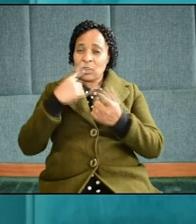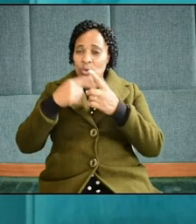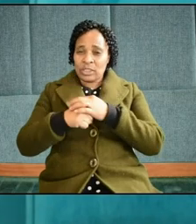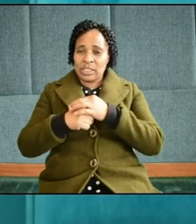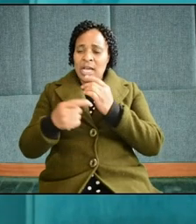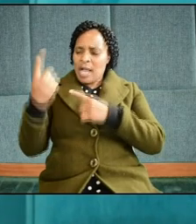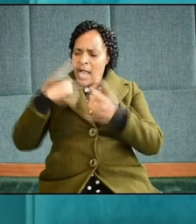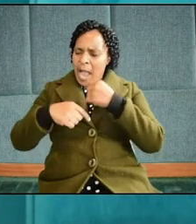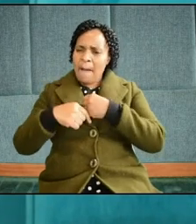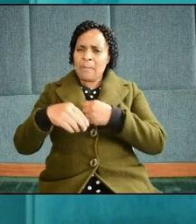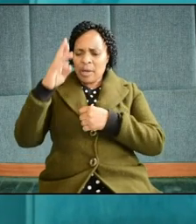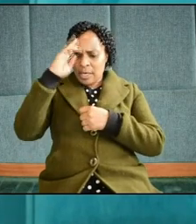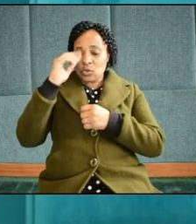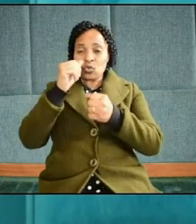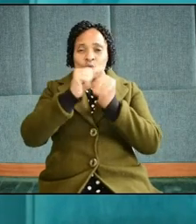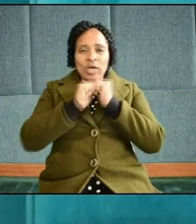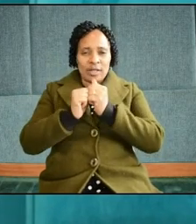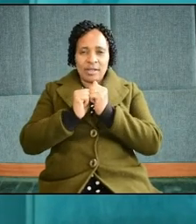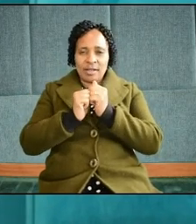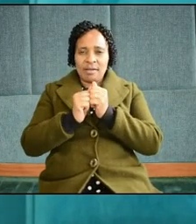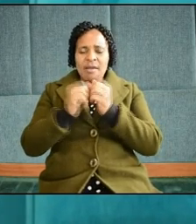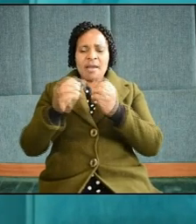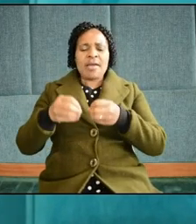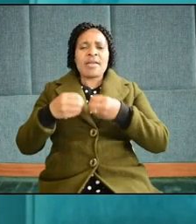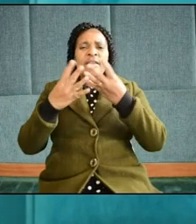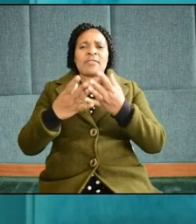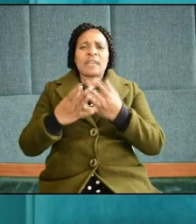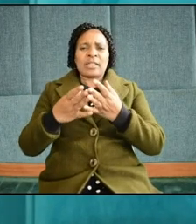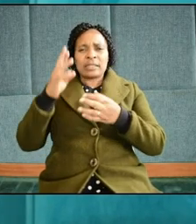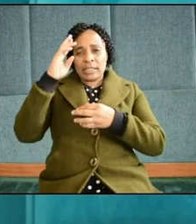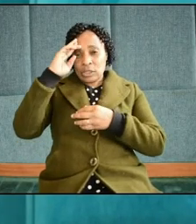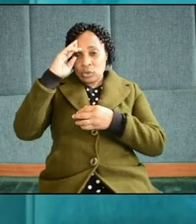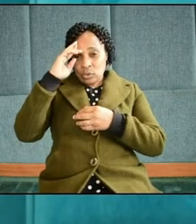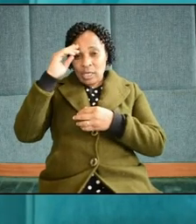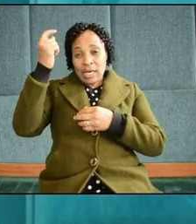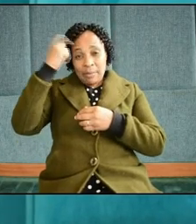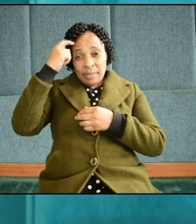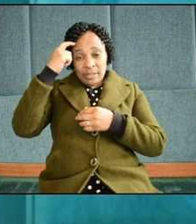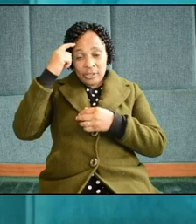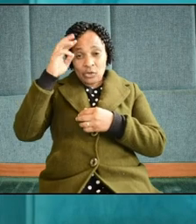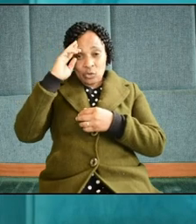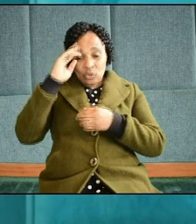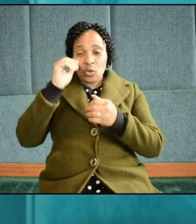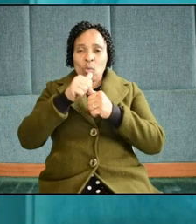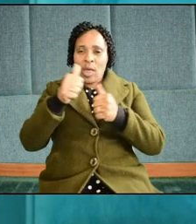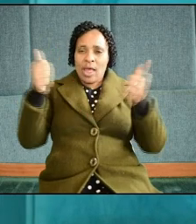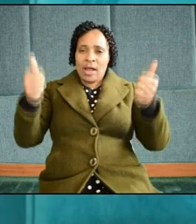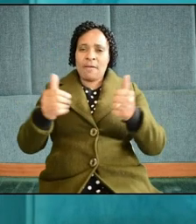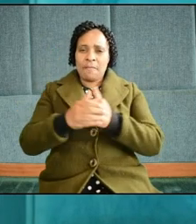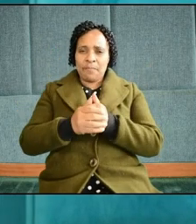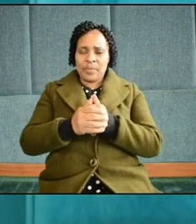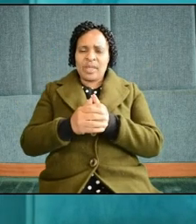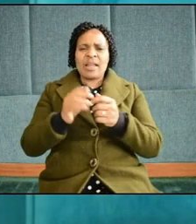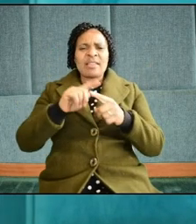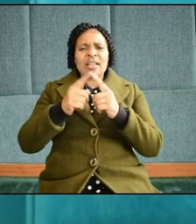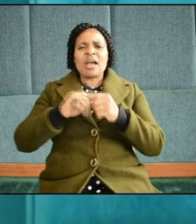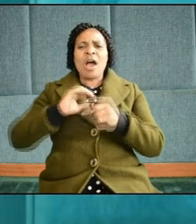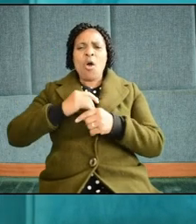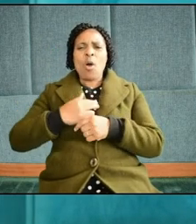together." So He gives us the ability to reason, and as much as we are carnally minded and our reason may